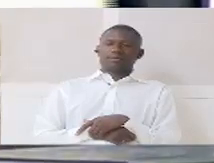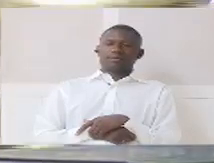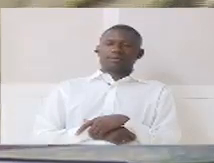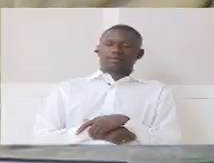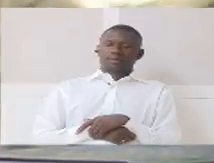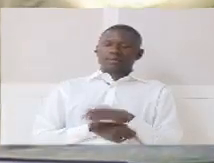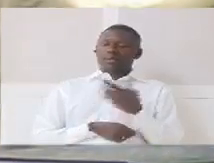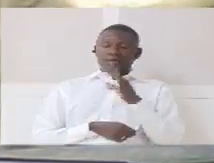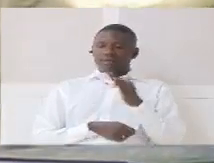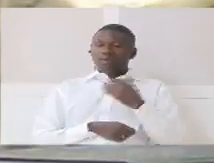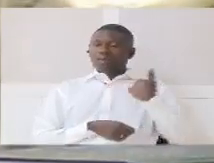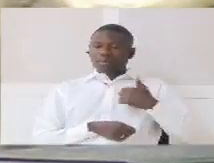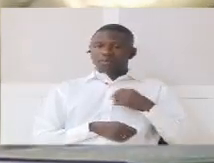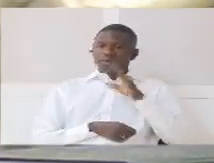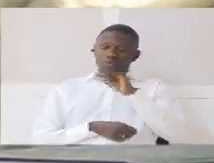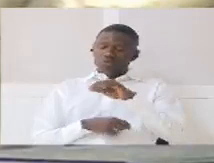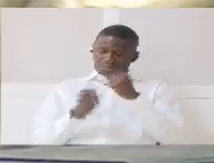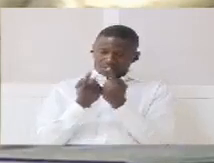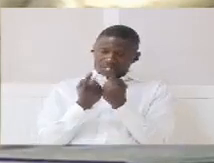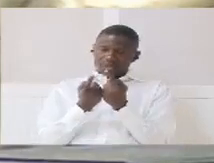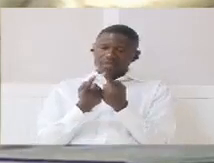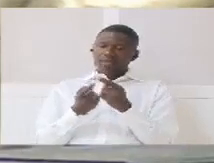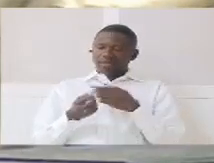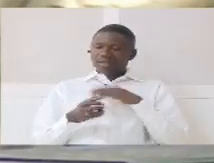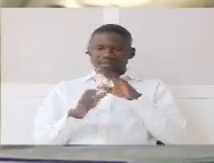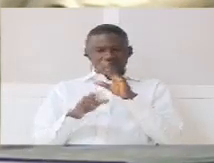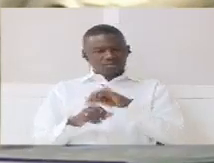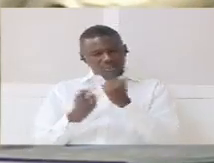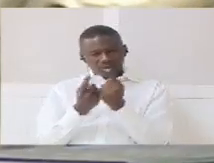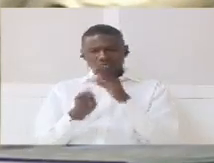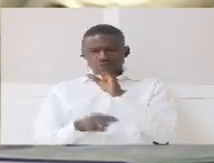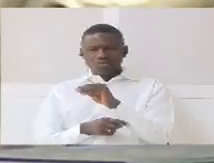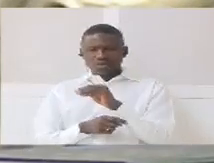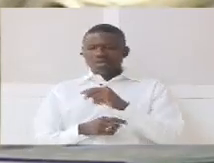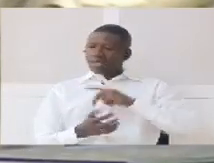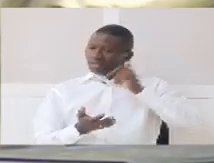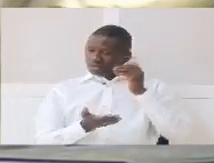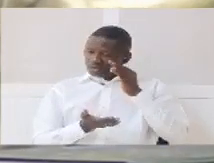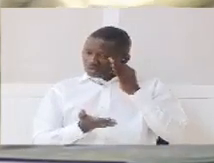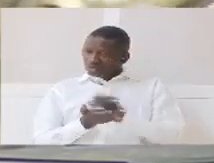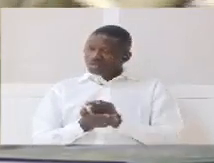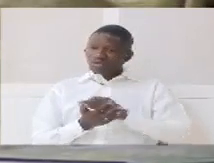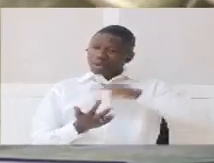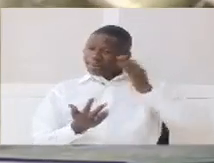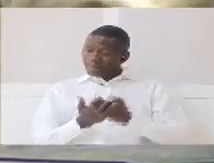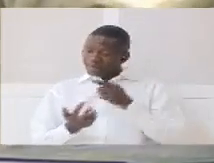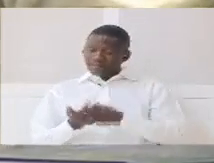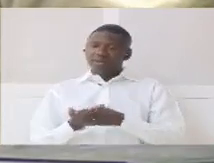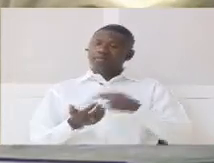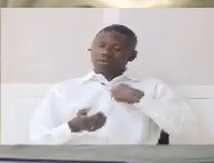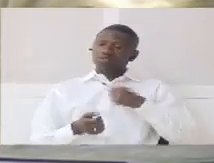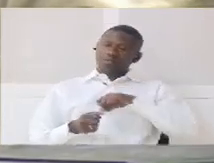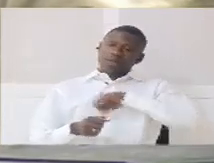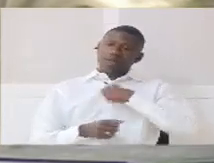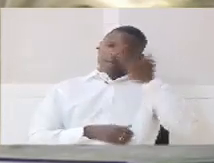odajiko. And even when people are doing something or they have some things to be done, they entrust it to me because of my character. Mas service oni kula to